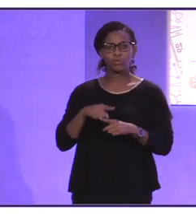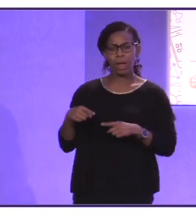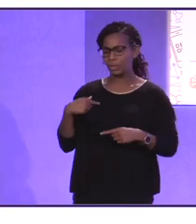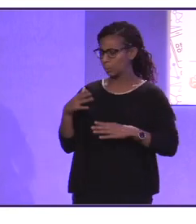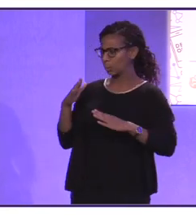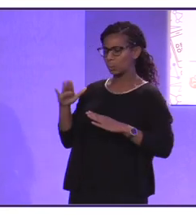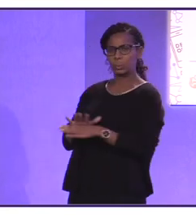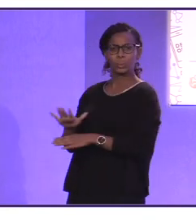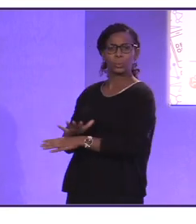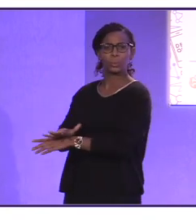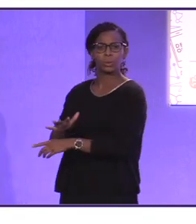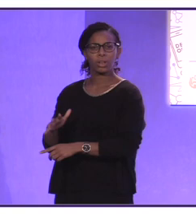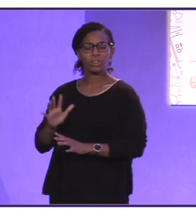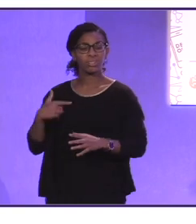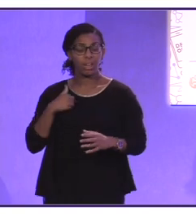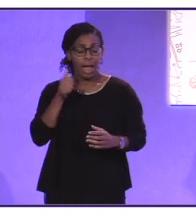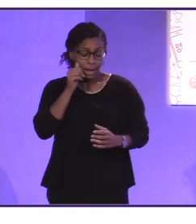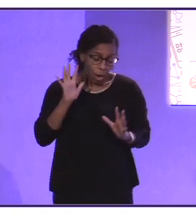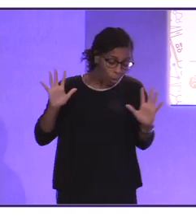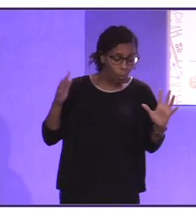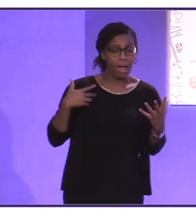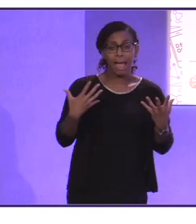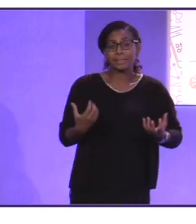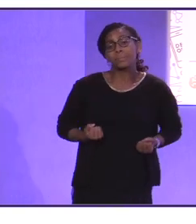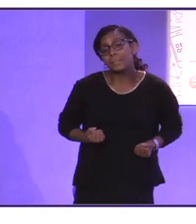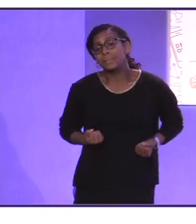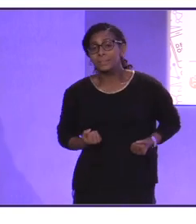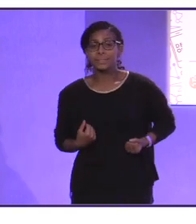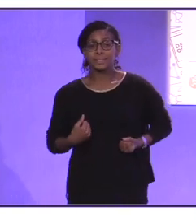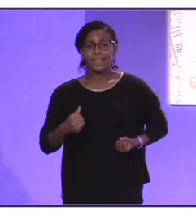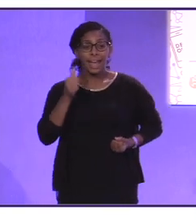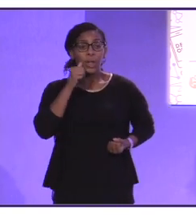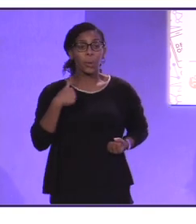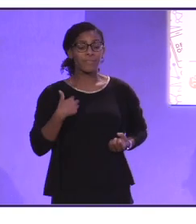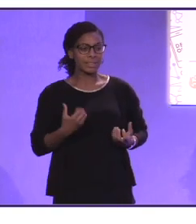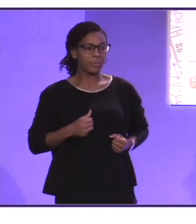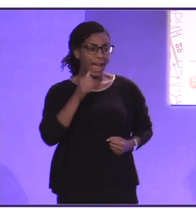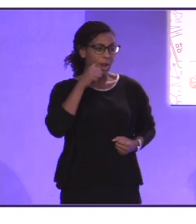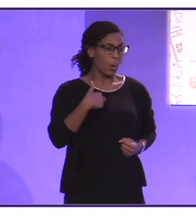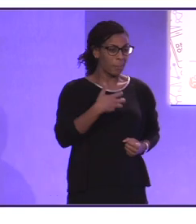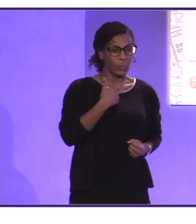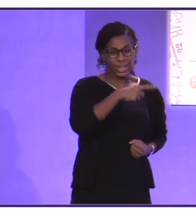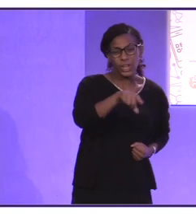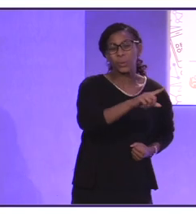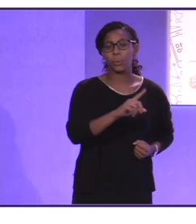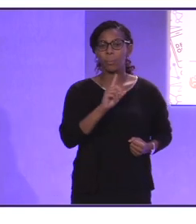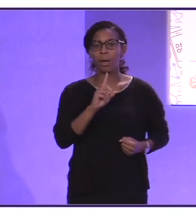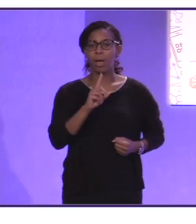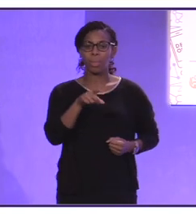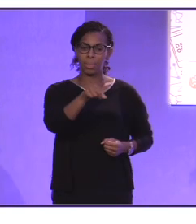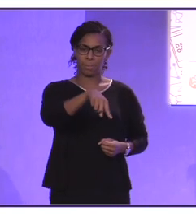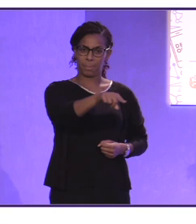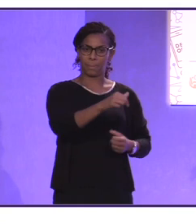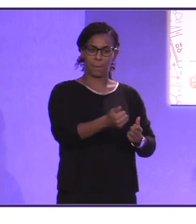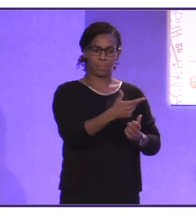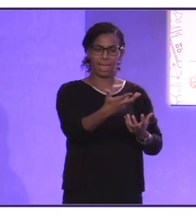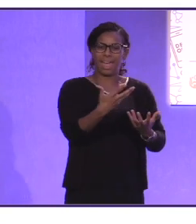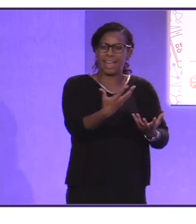just embrace it. Because when I embrace it, they're much more forgiving of me, and that makes it a lot easier.